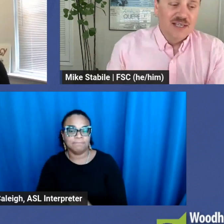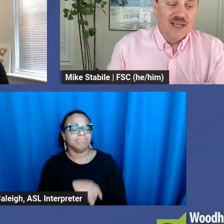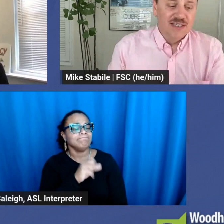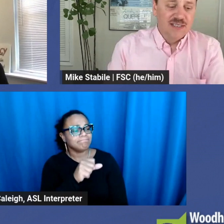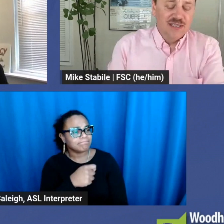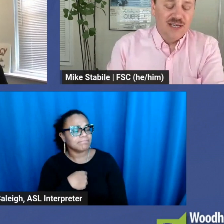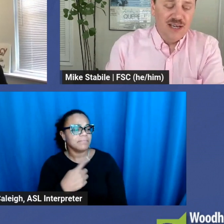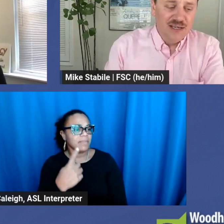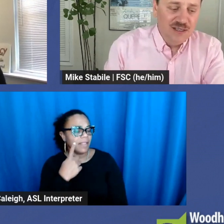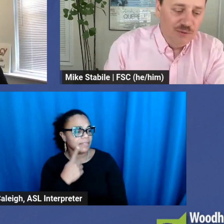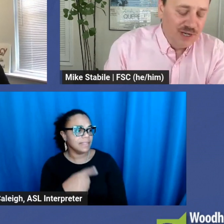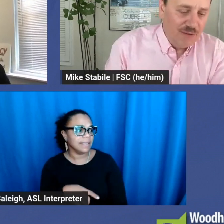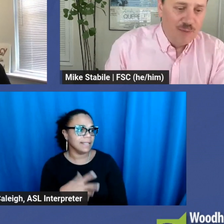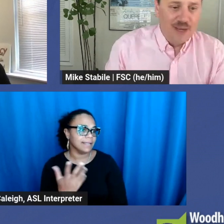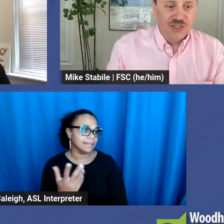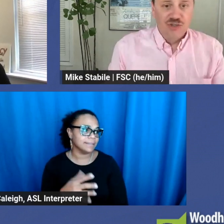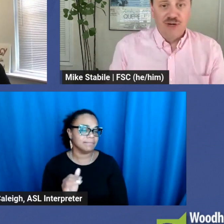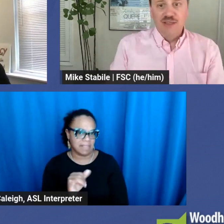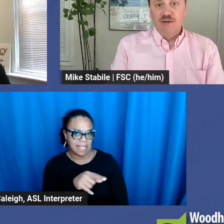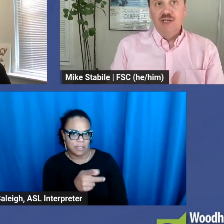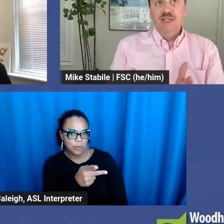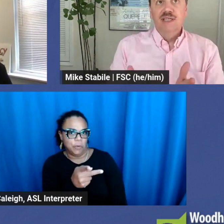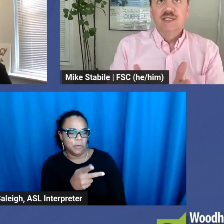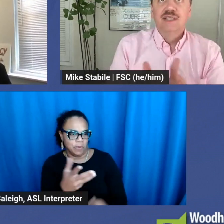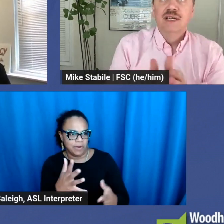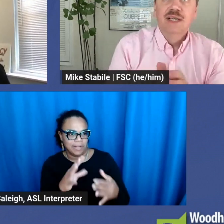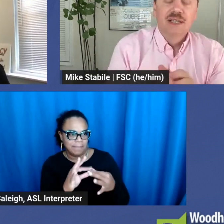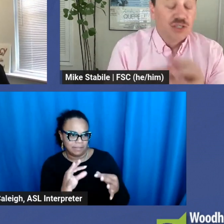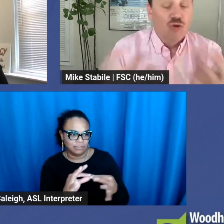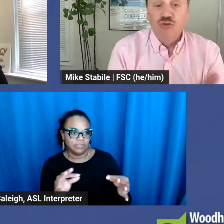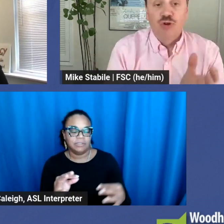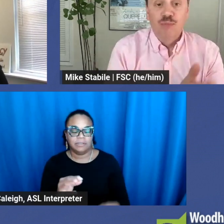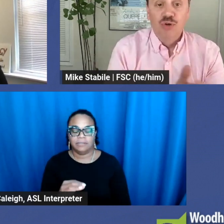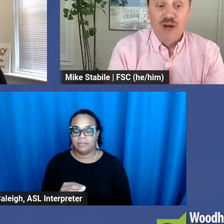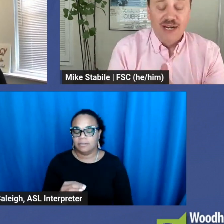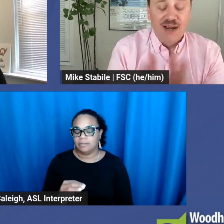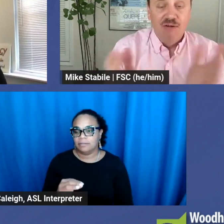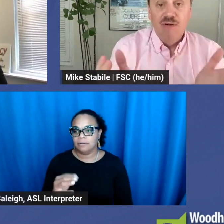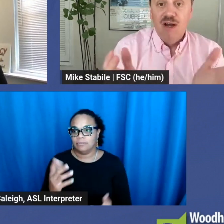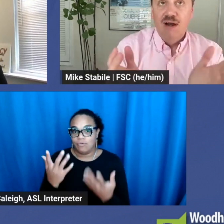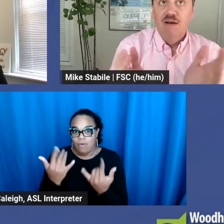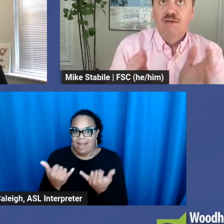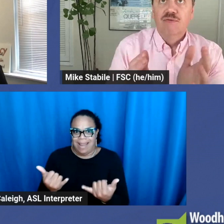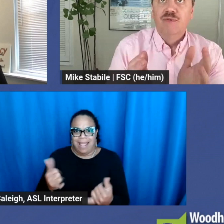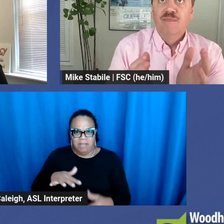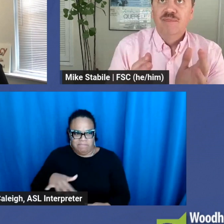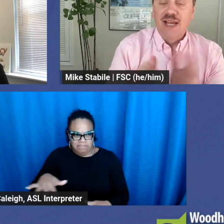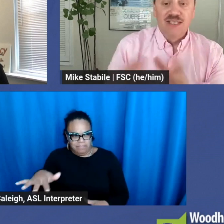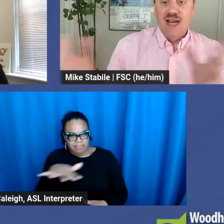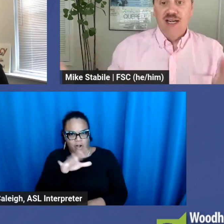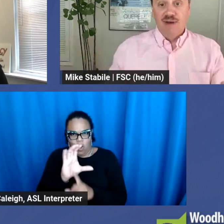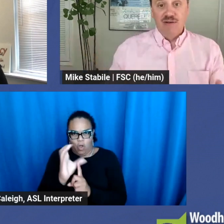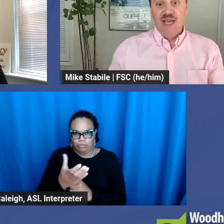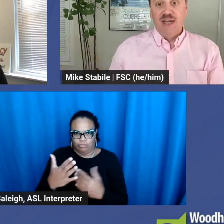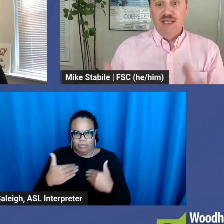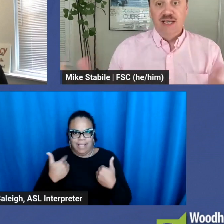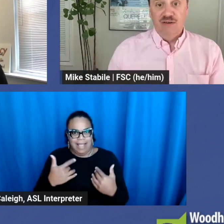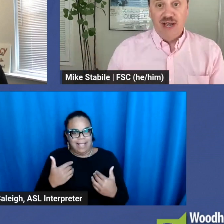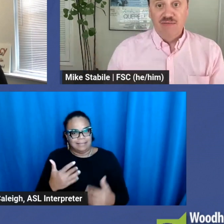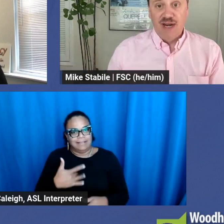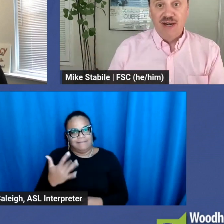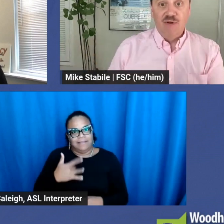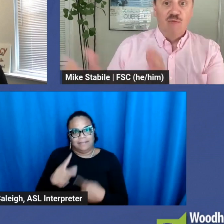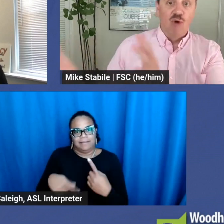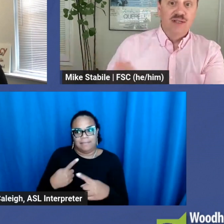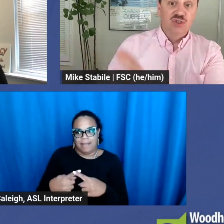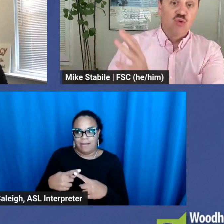that as you and Emma mentioned, right, there is this cultural mood right now of anxiety around tech and the